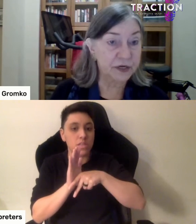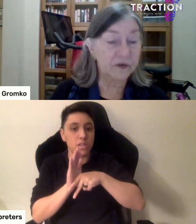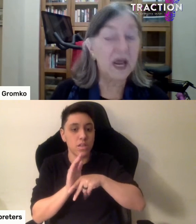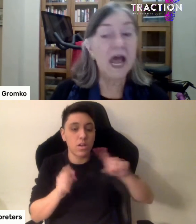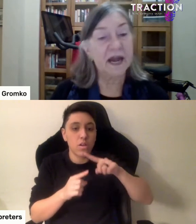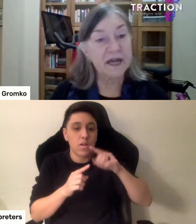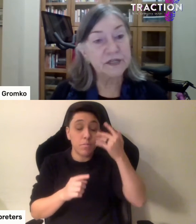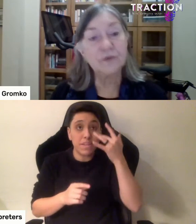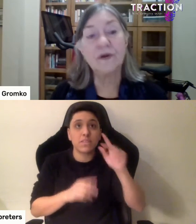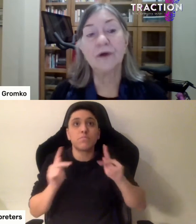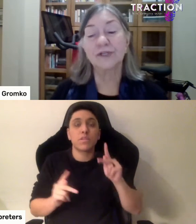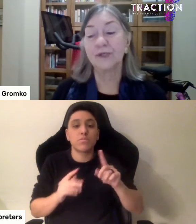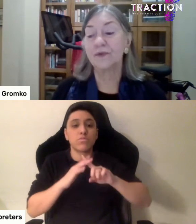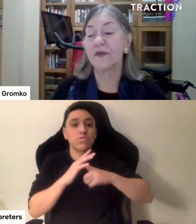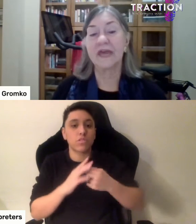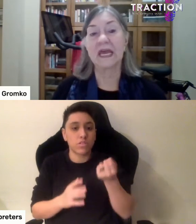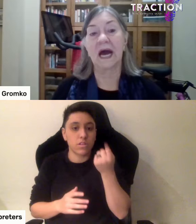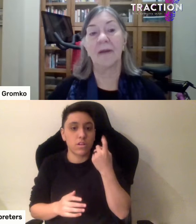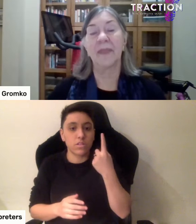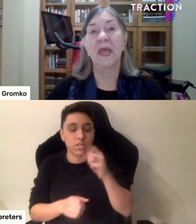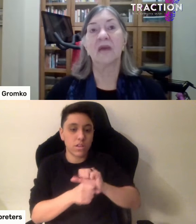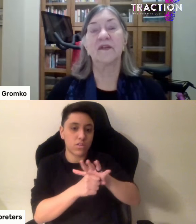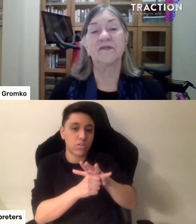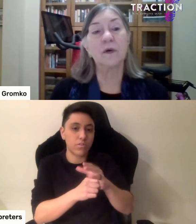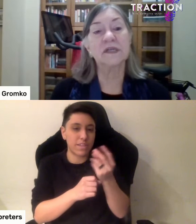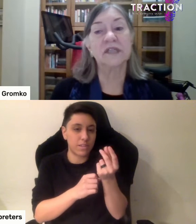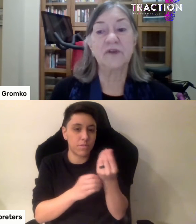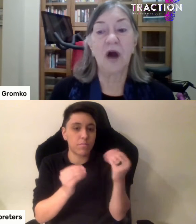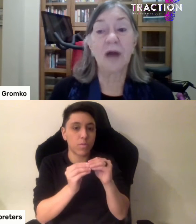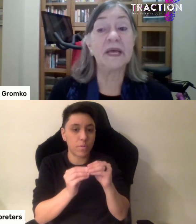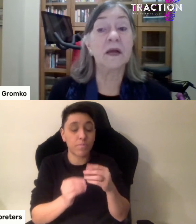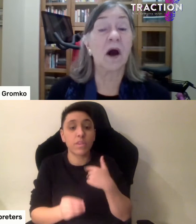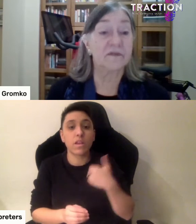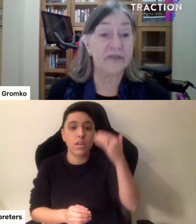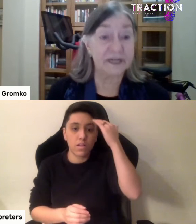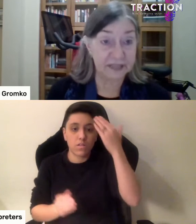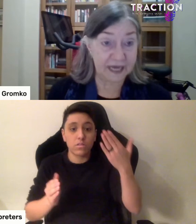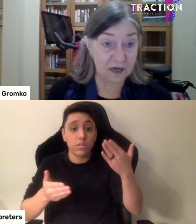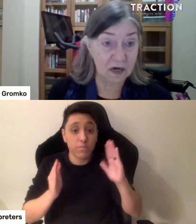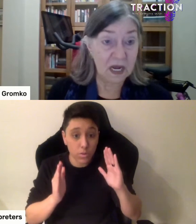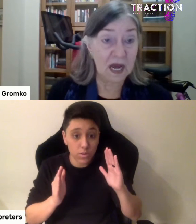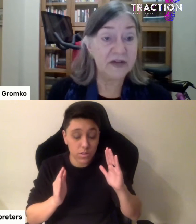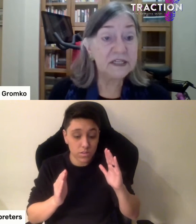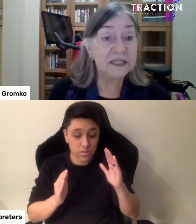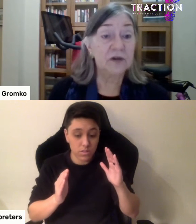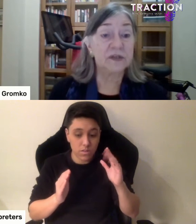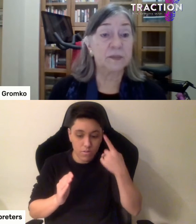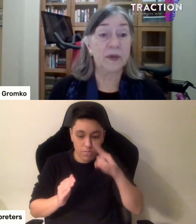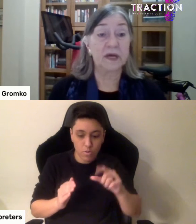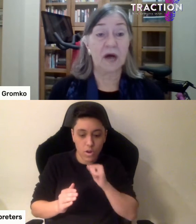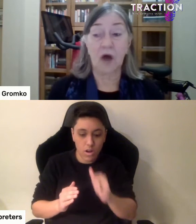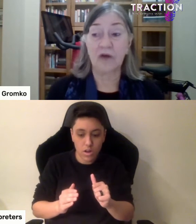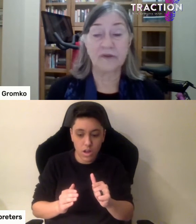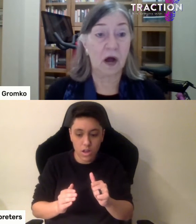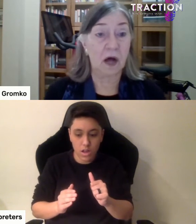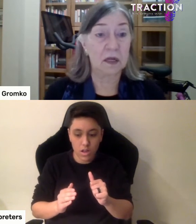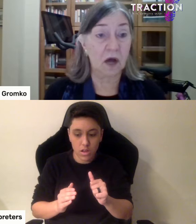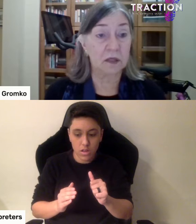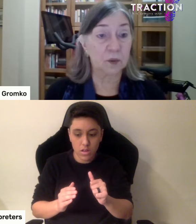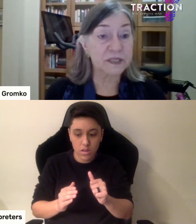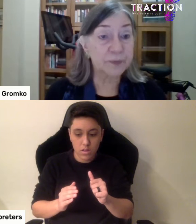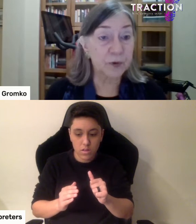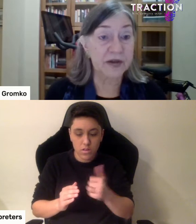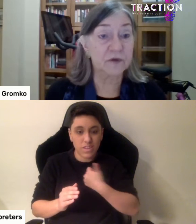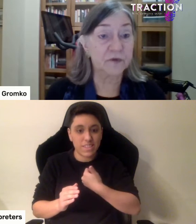necessary to treat COVID. And I do know too that the focus of not being on a ventilator is what we often